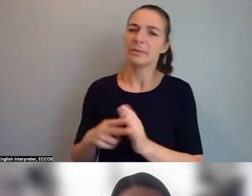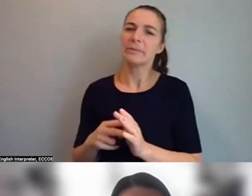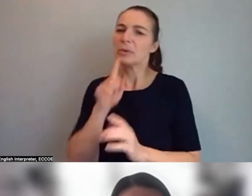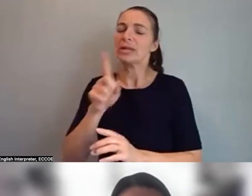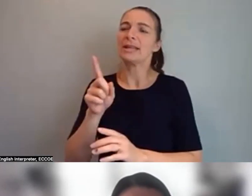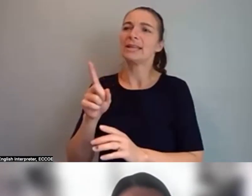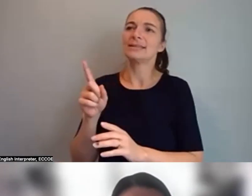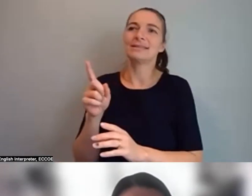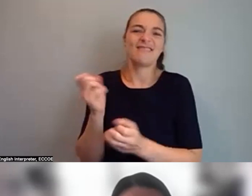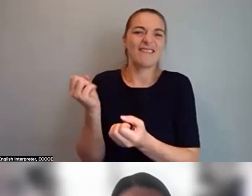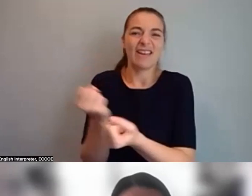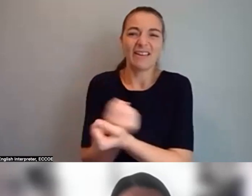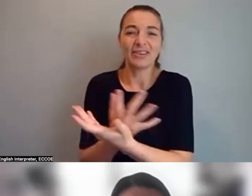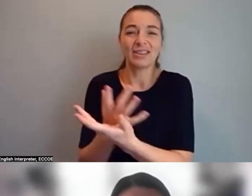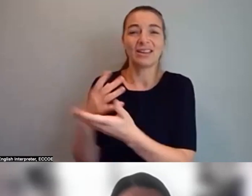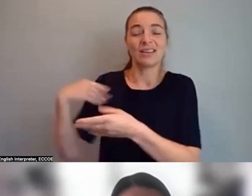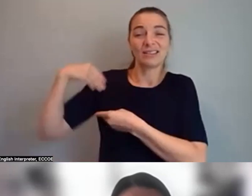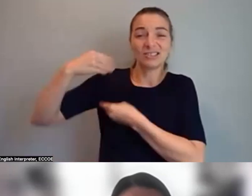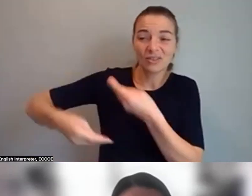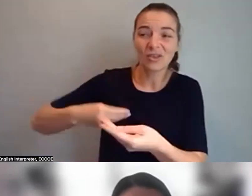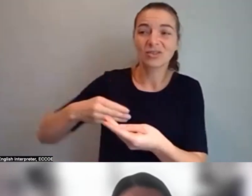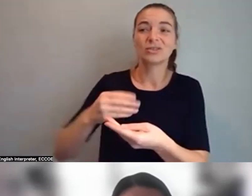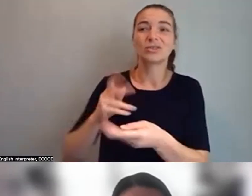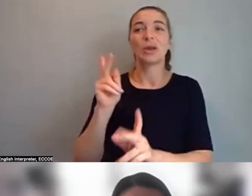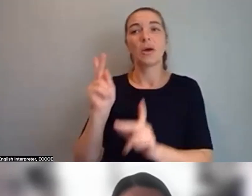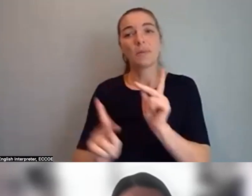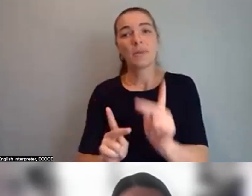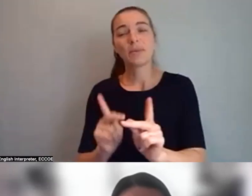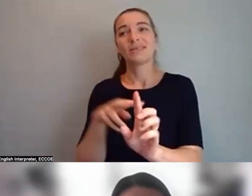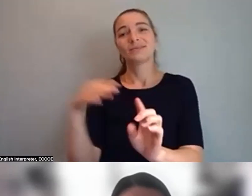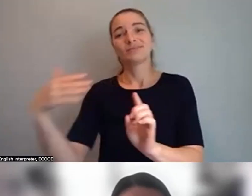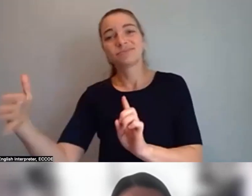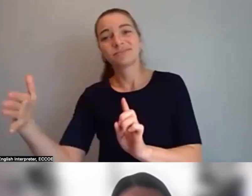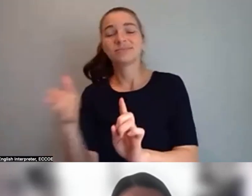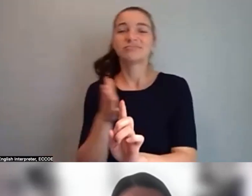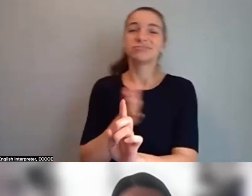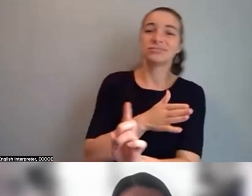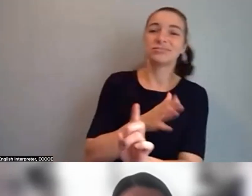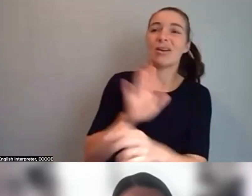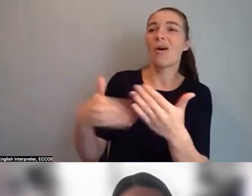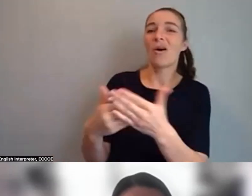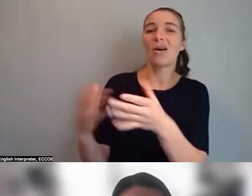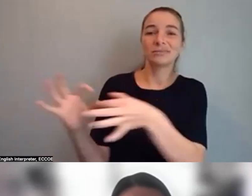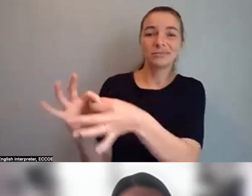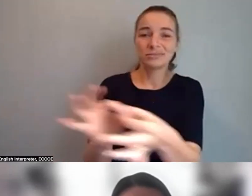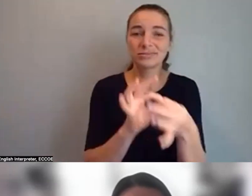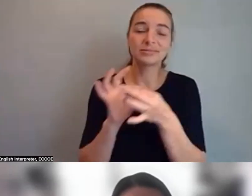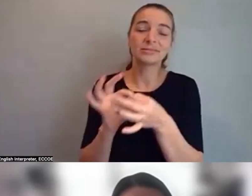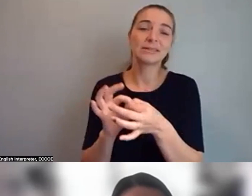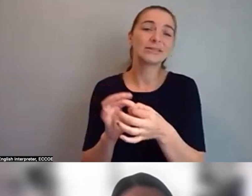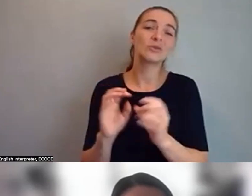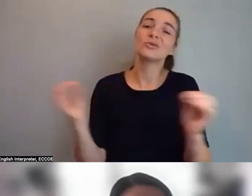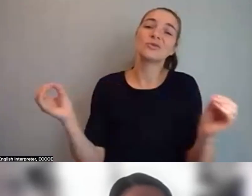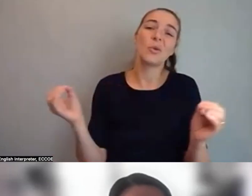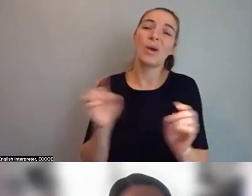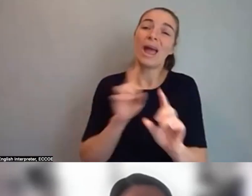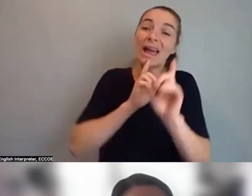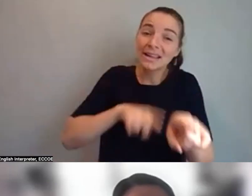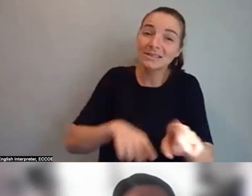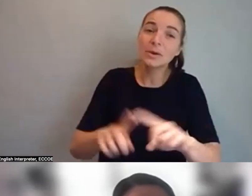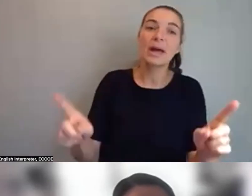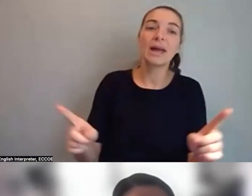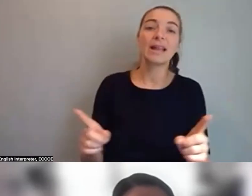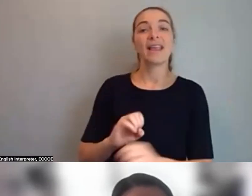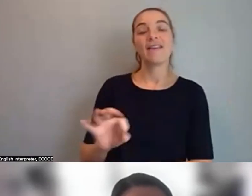really, you know, I don't really have an answer, other than to say, like, if you ignore, you know, the emotional stuff, like, you're not going to get